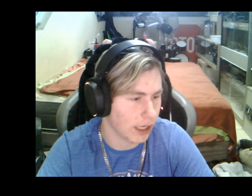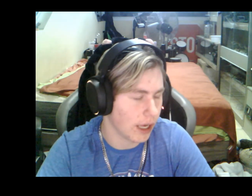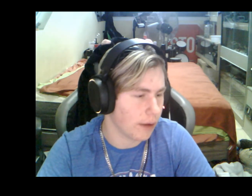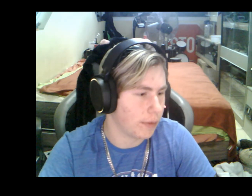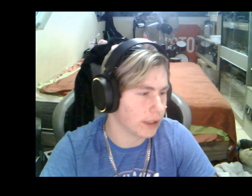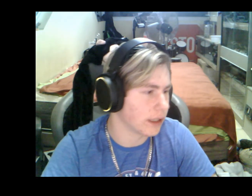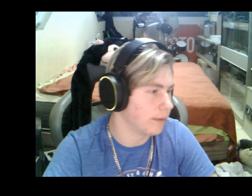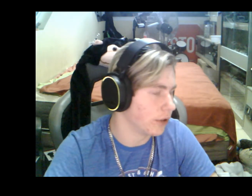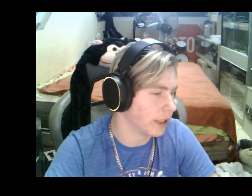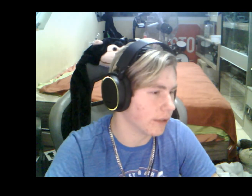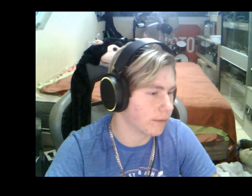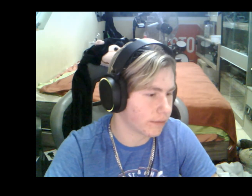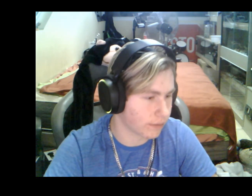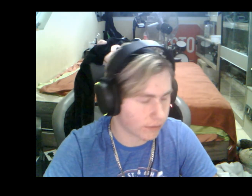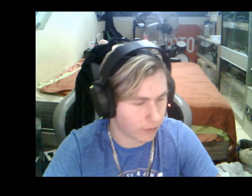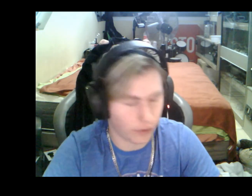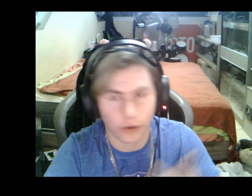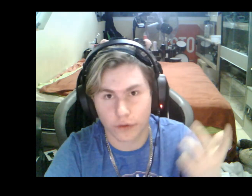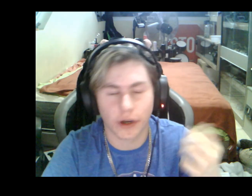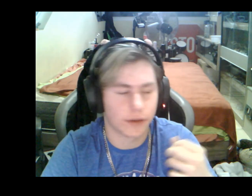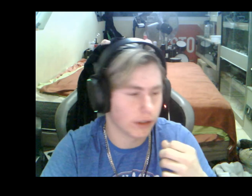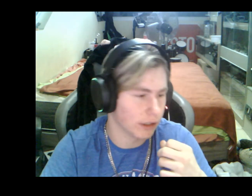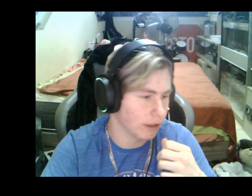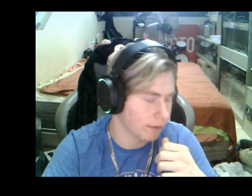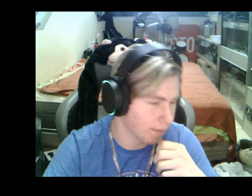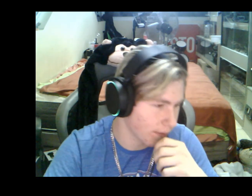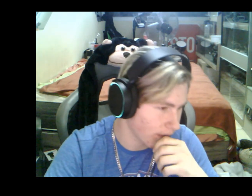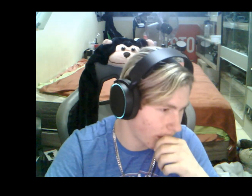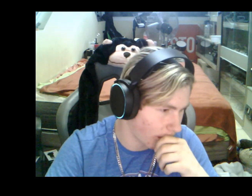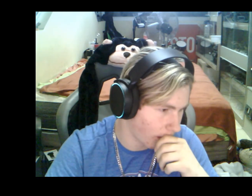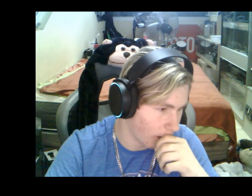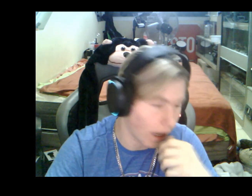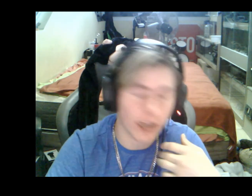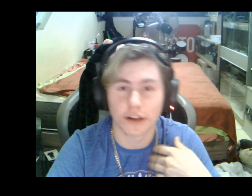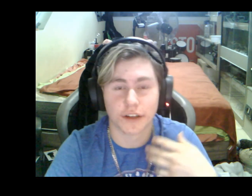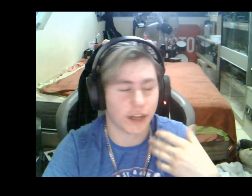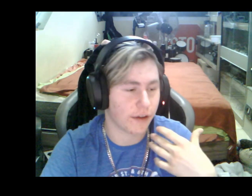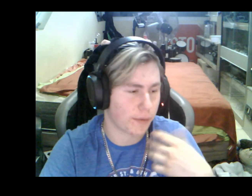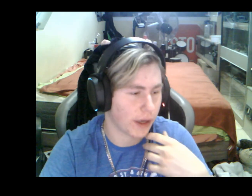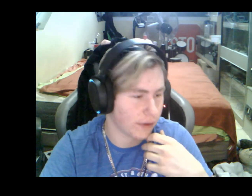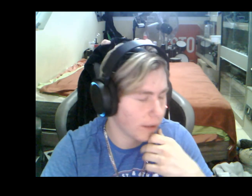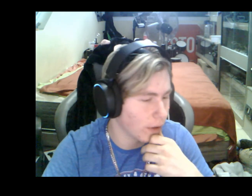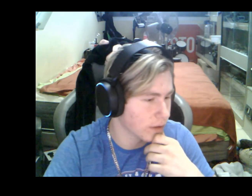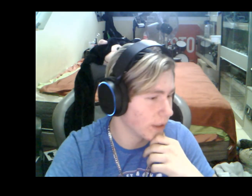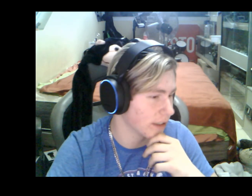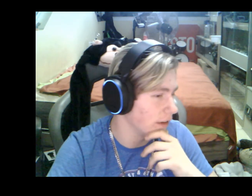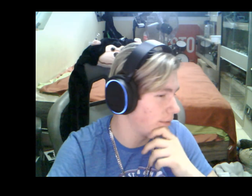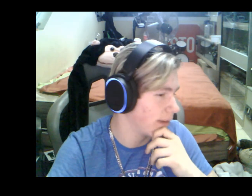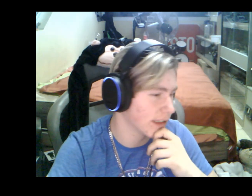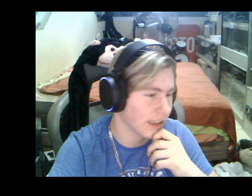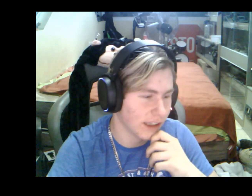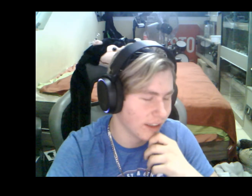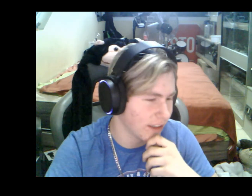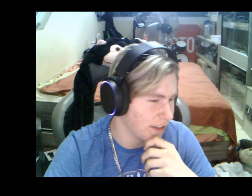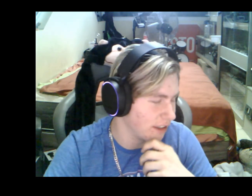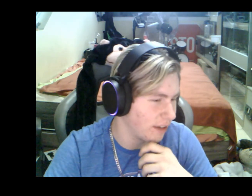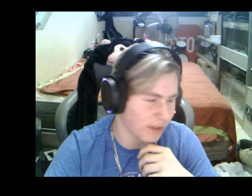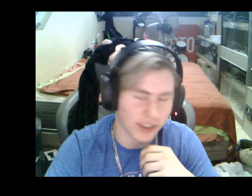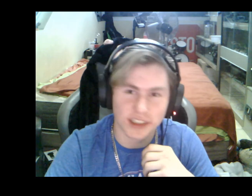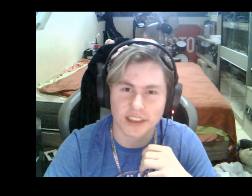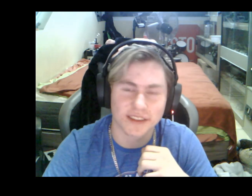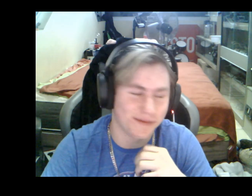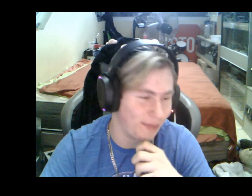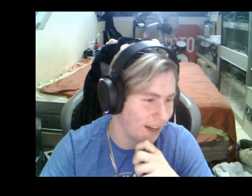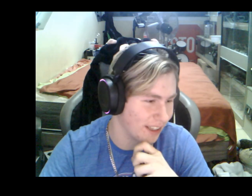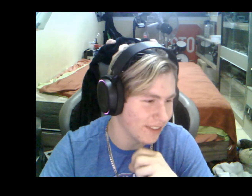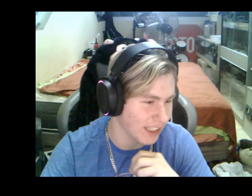me, but I'm doing it for everyone, you know. I don't even have a pair of AirPods myself, but yeah, I'm